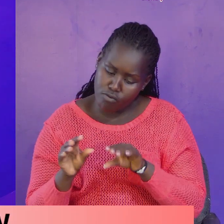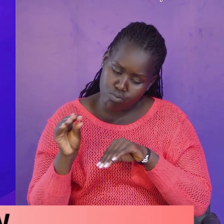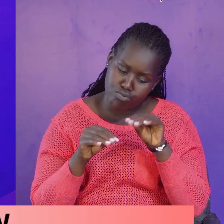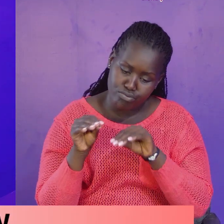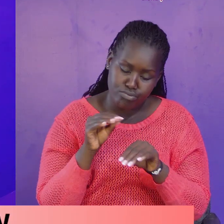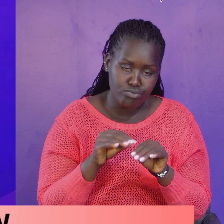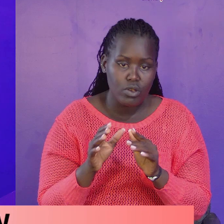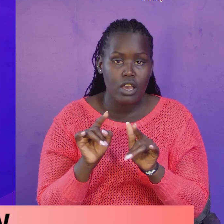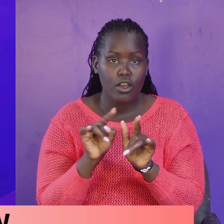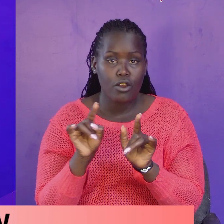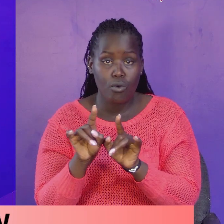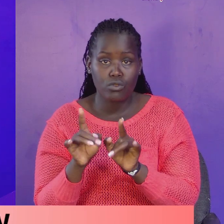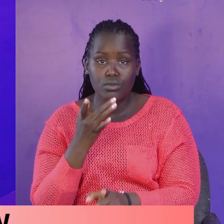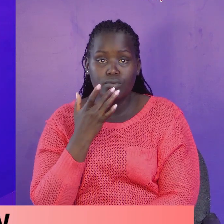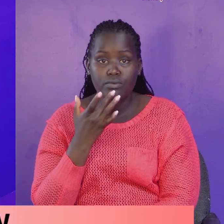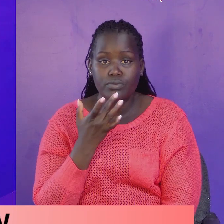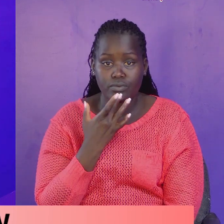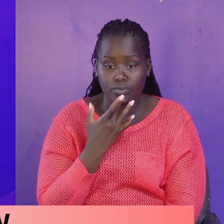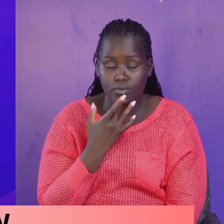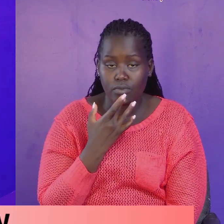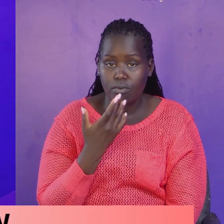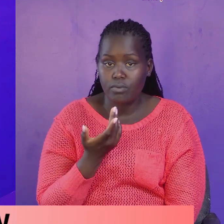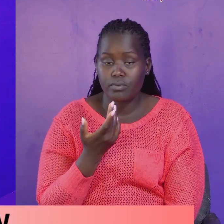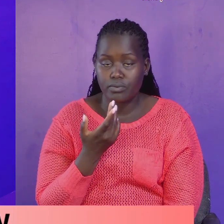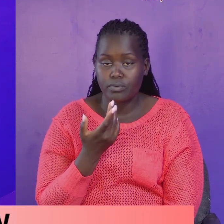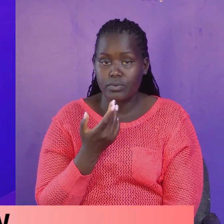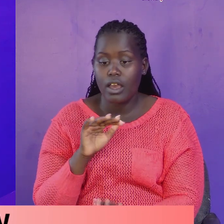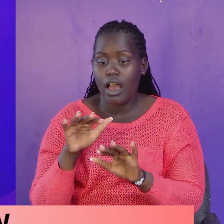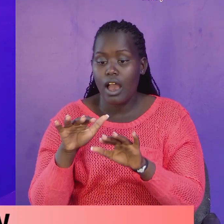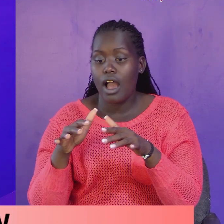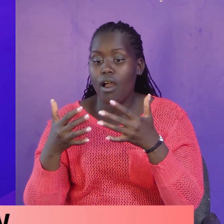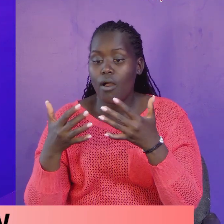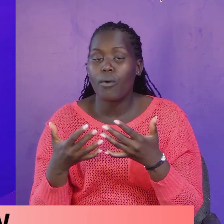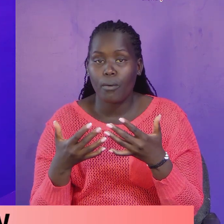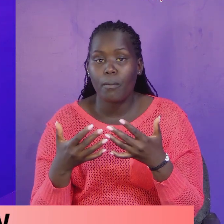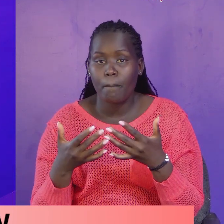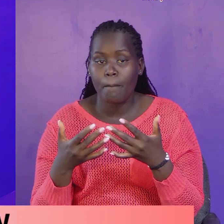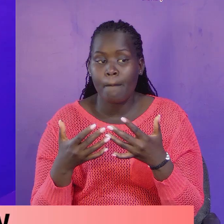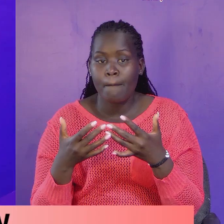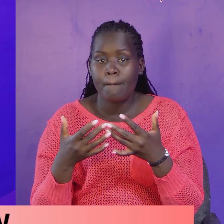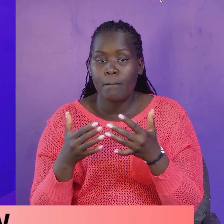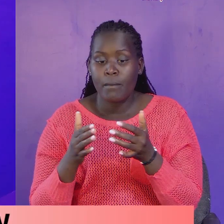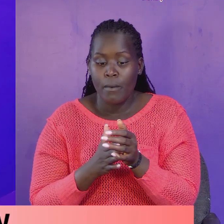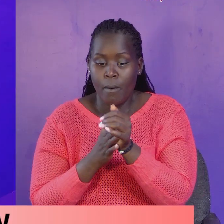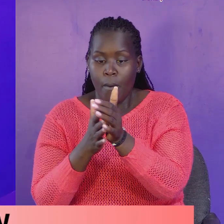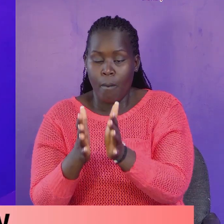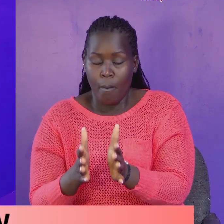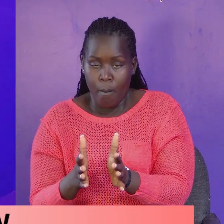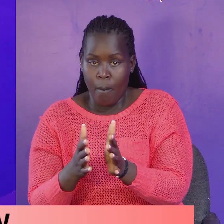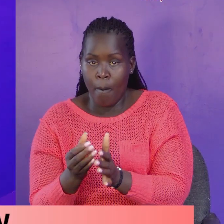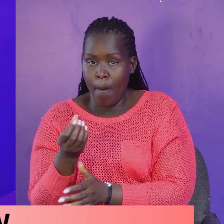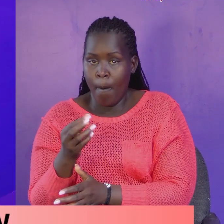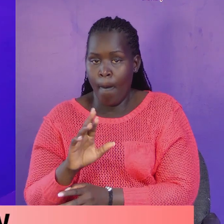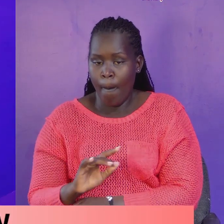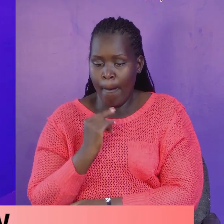and favoritism, or we call nepotism, in a way that the leaders or those